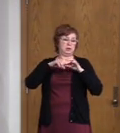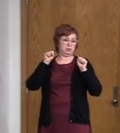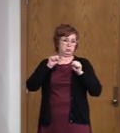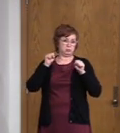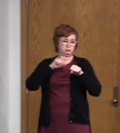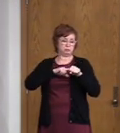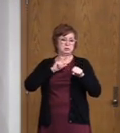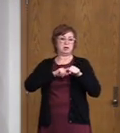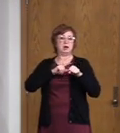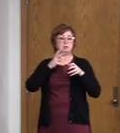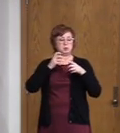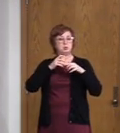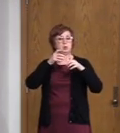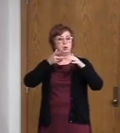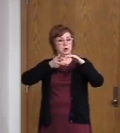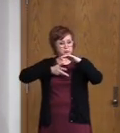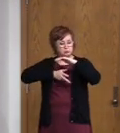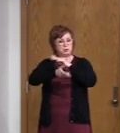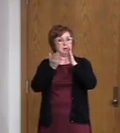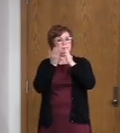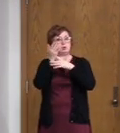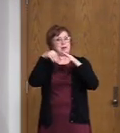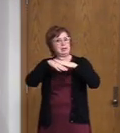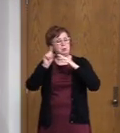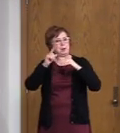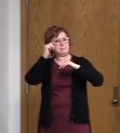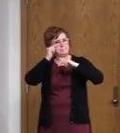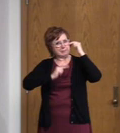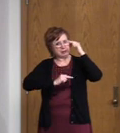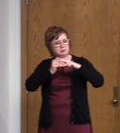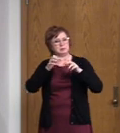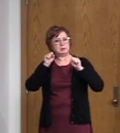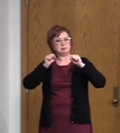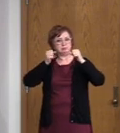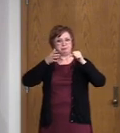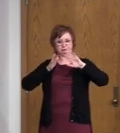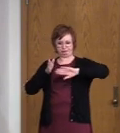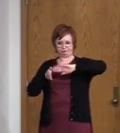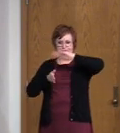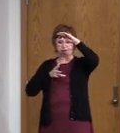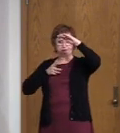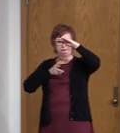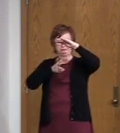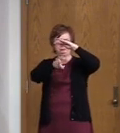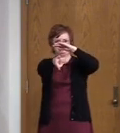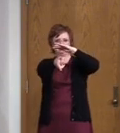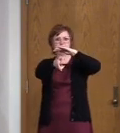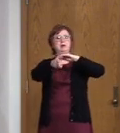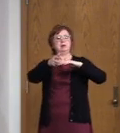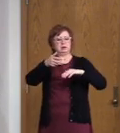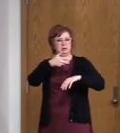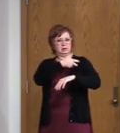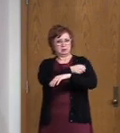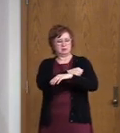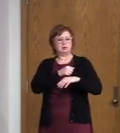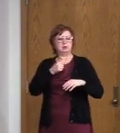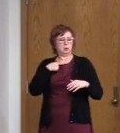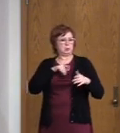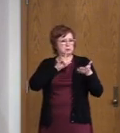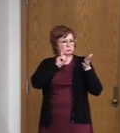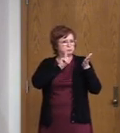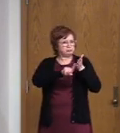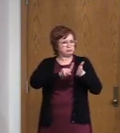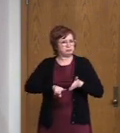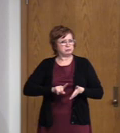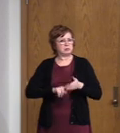can make vaccinations and immunizations more available to people throughout the province, looking at what we can do for seasonal. And then